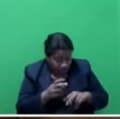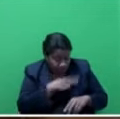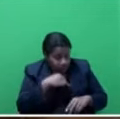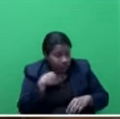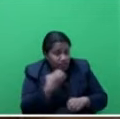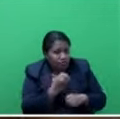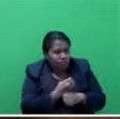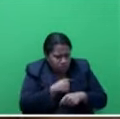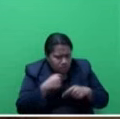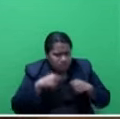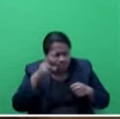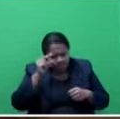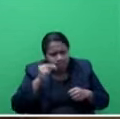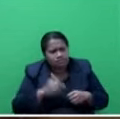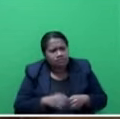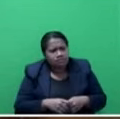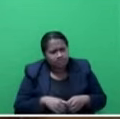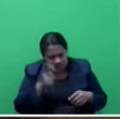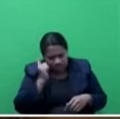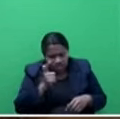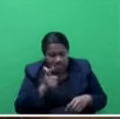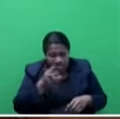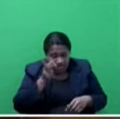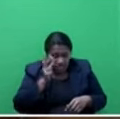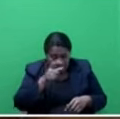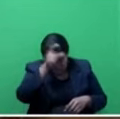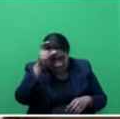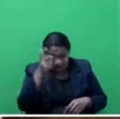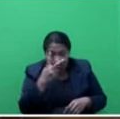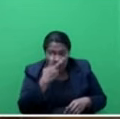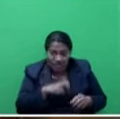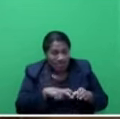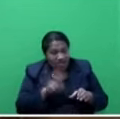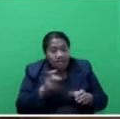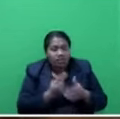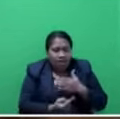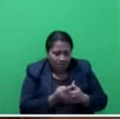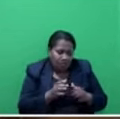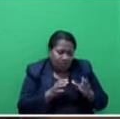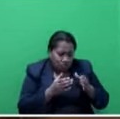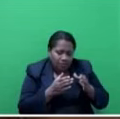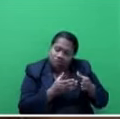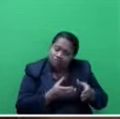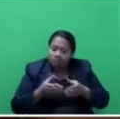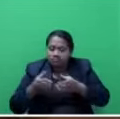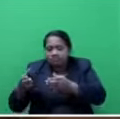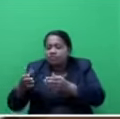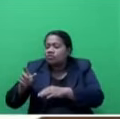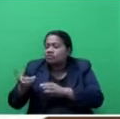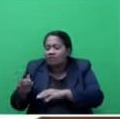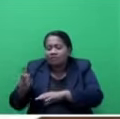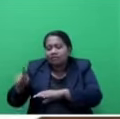have been able to deploy retired teachers and nurses to help some of our Pacific Island neighbors develop their education and health